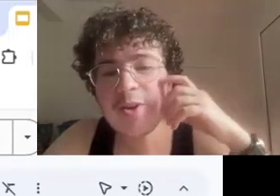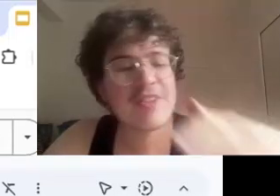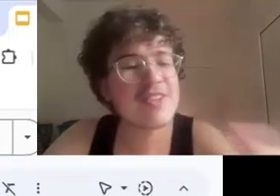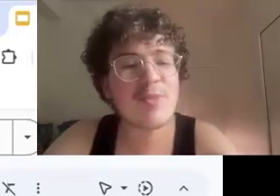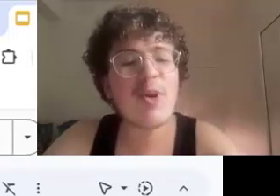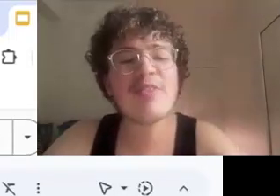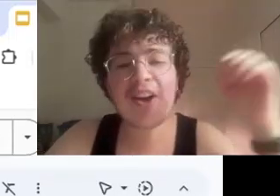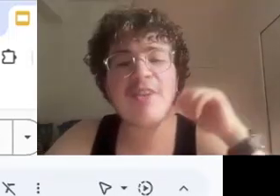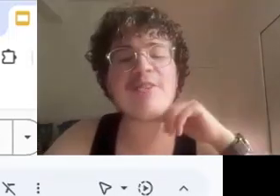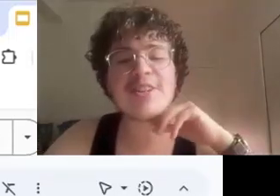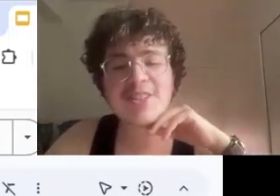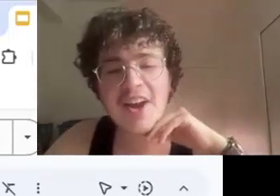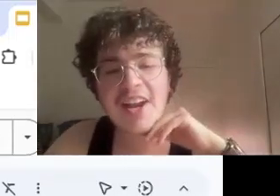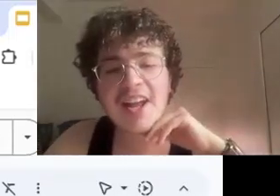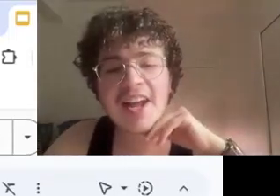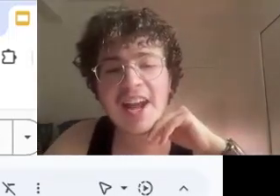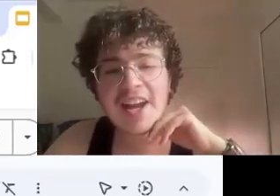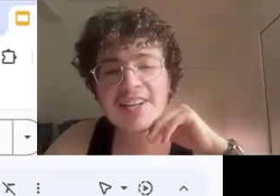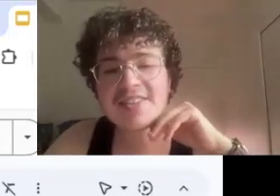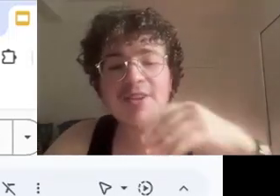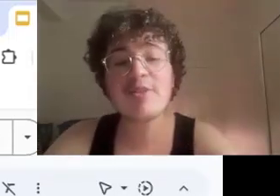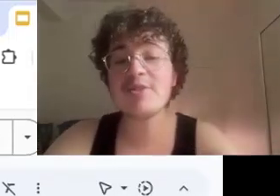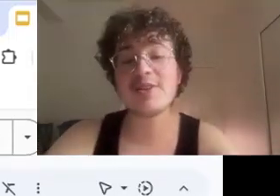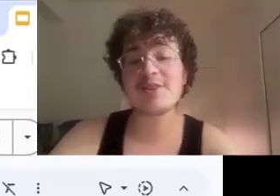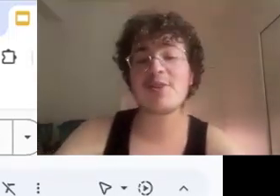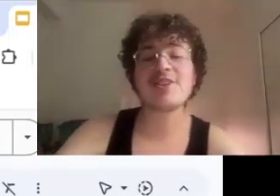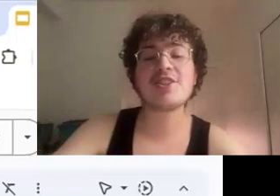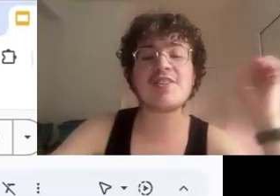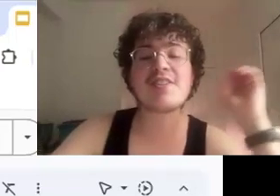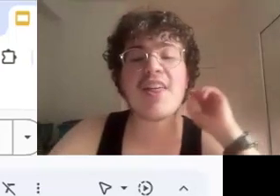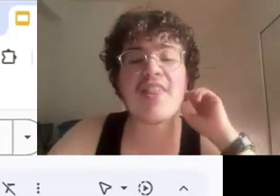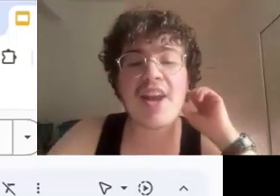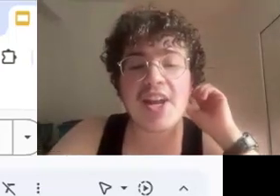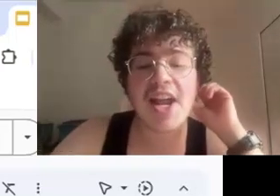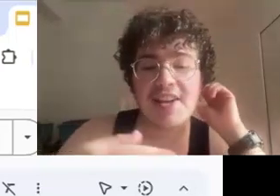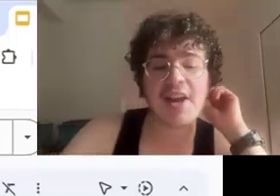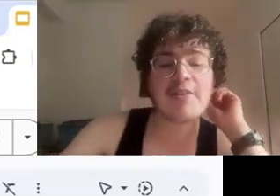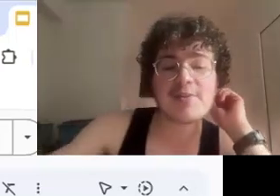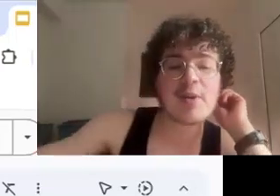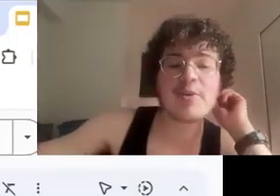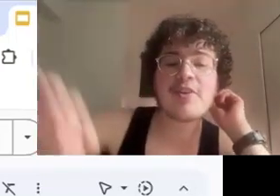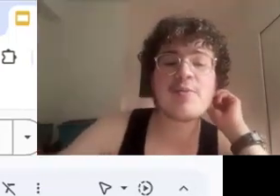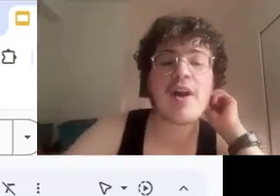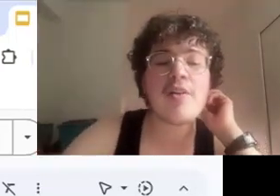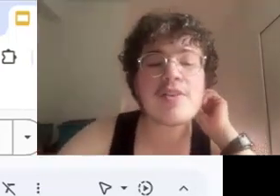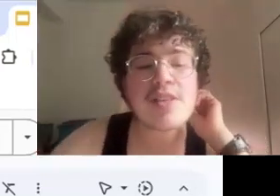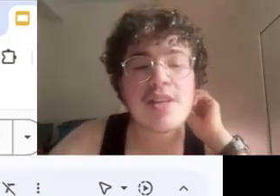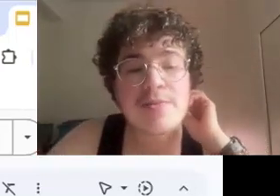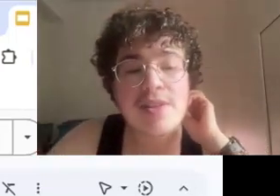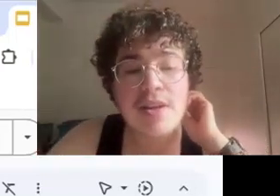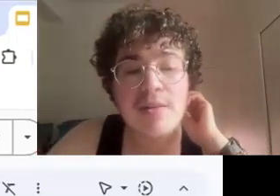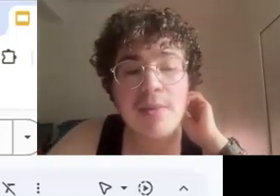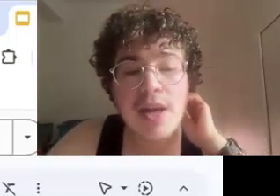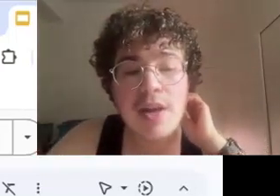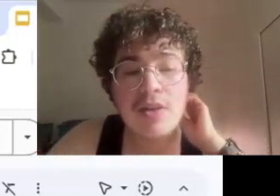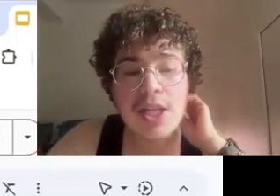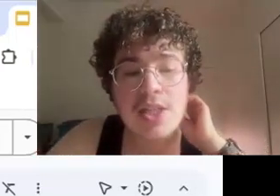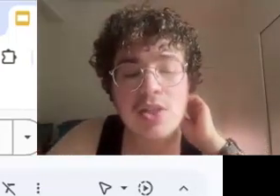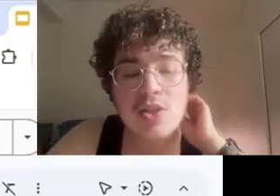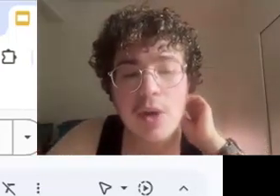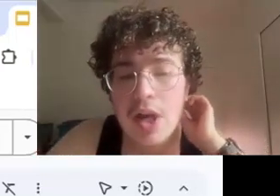were charged with sex perversion, nebulous charges that indicate that this law may have